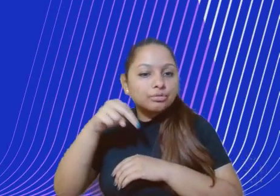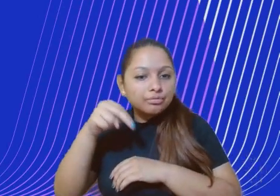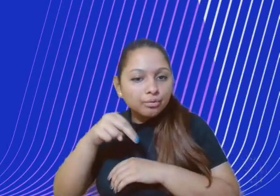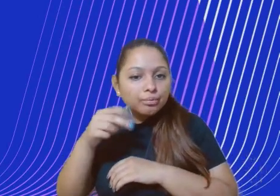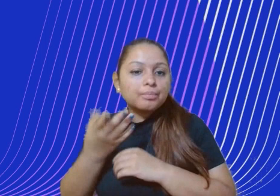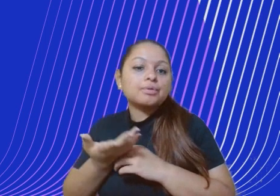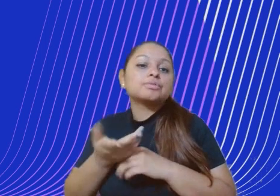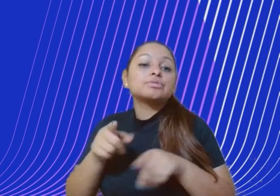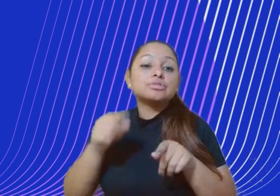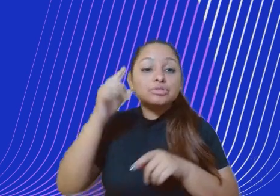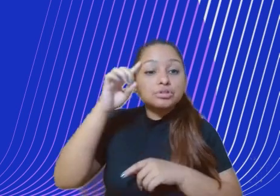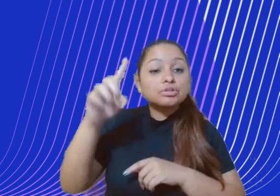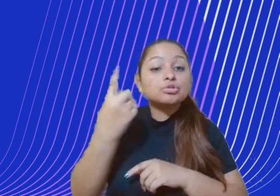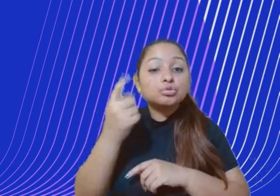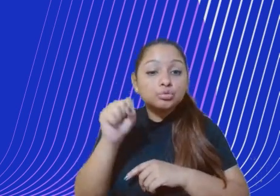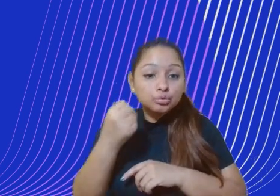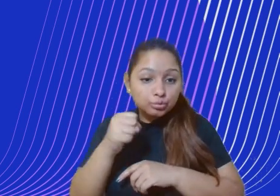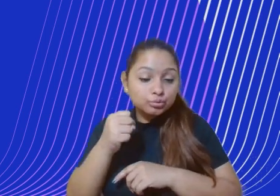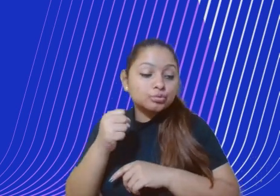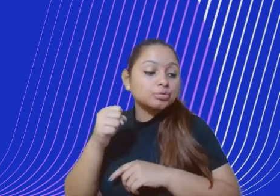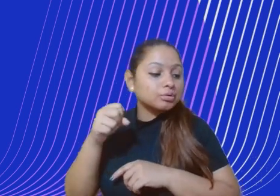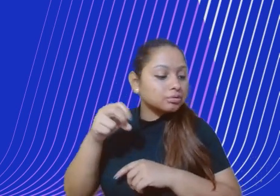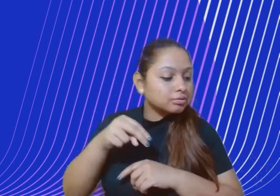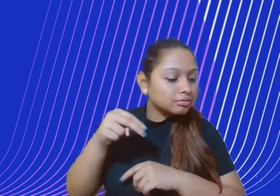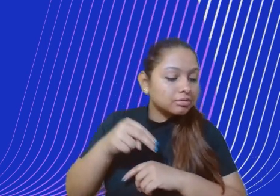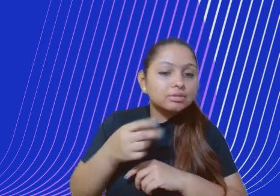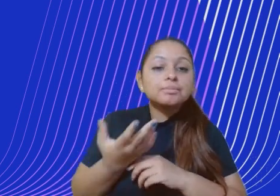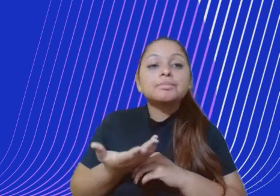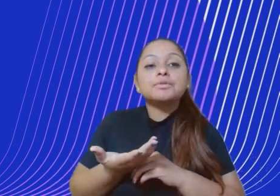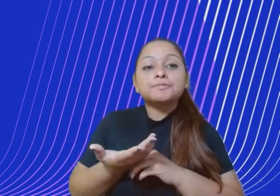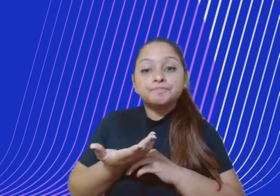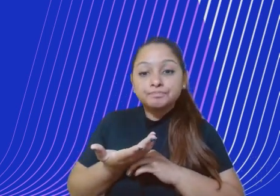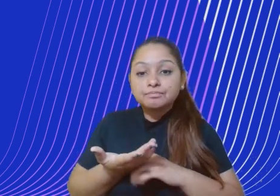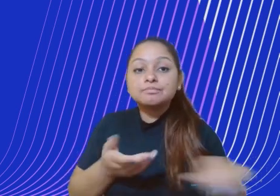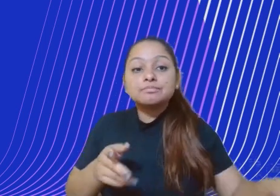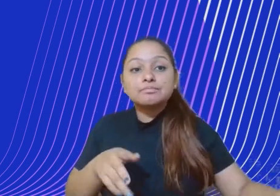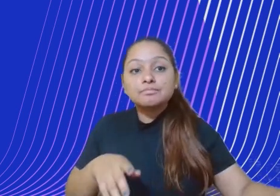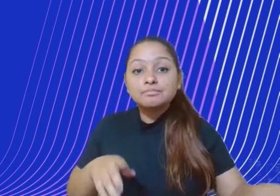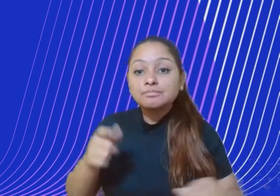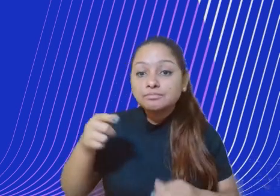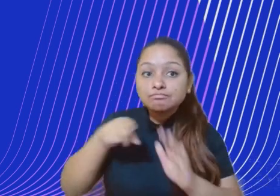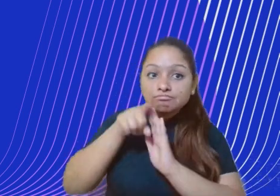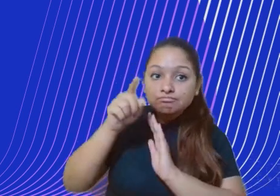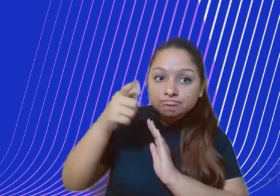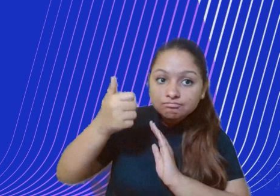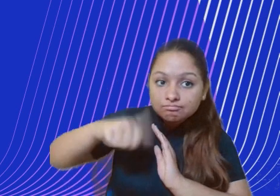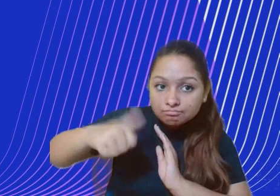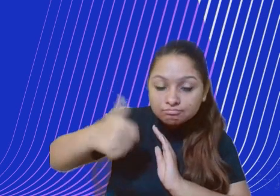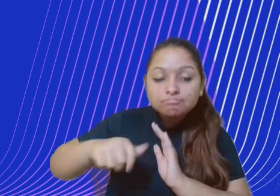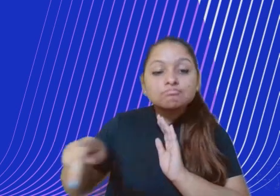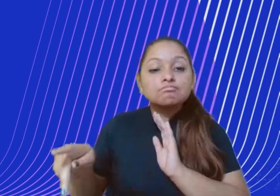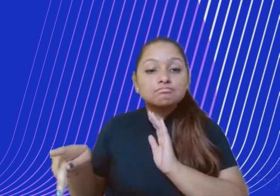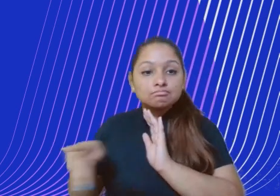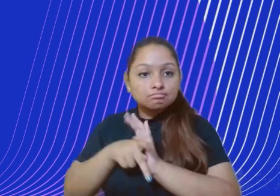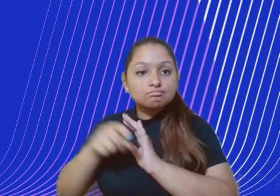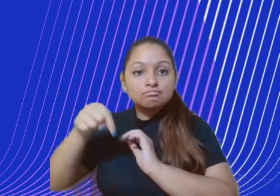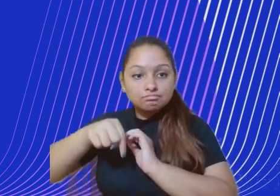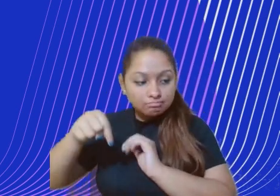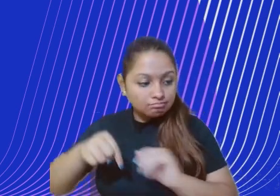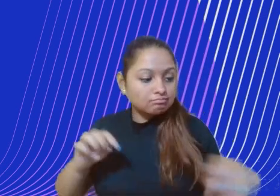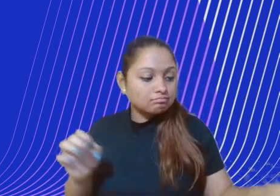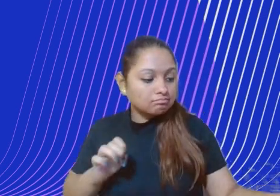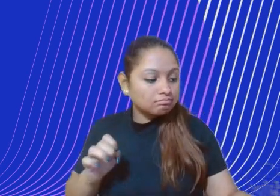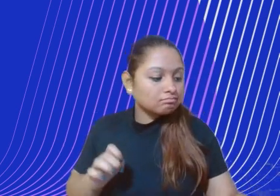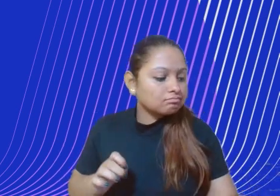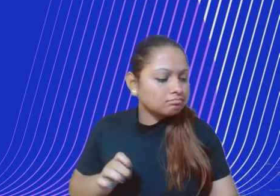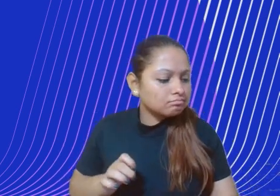November 18th, the structure of the portfolio done by Suzano that's going to assess the project in December 6th. And then the